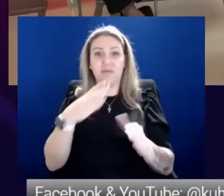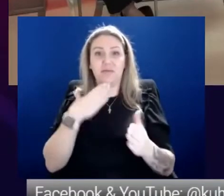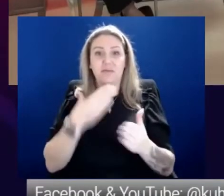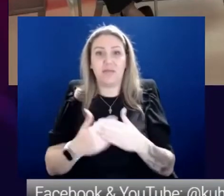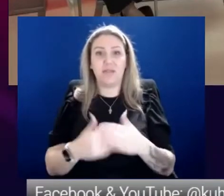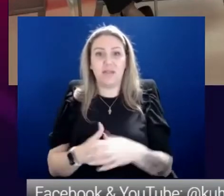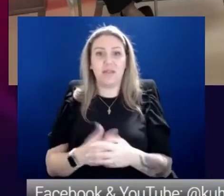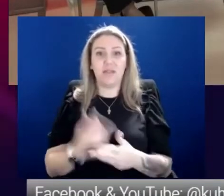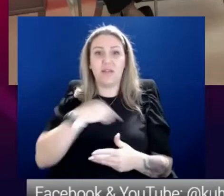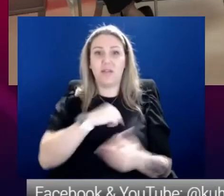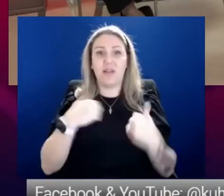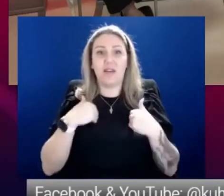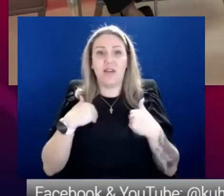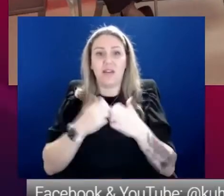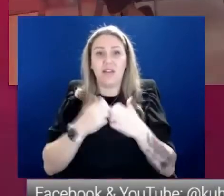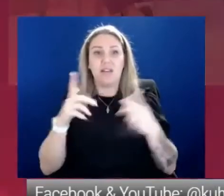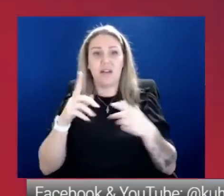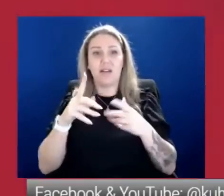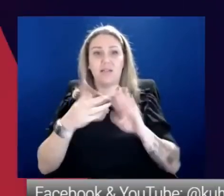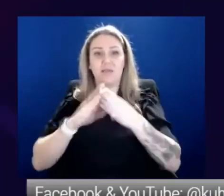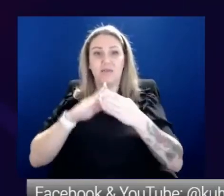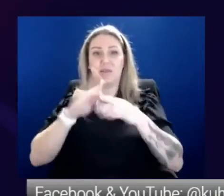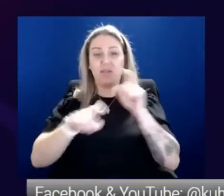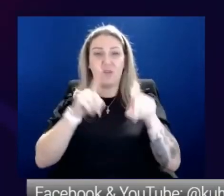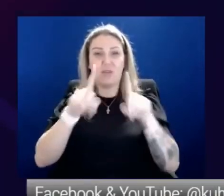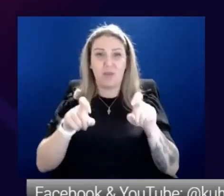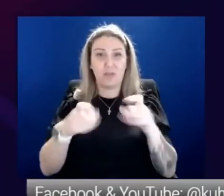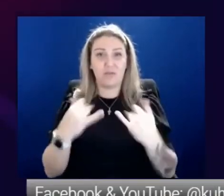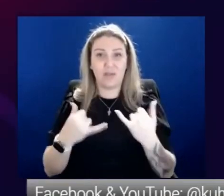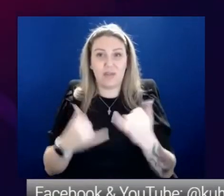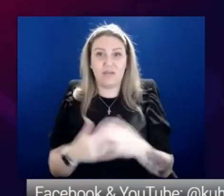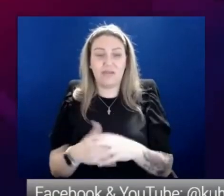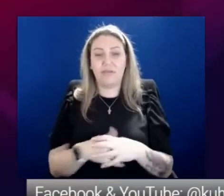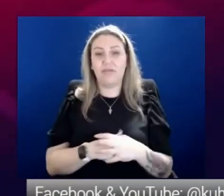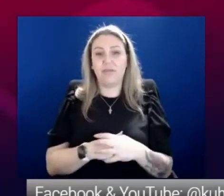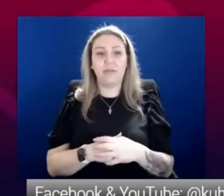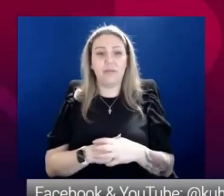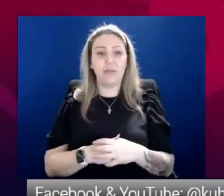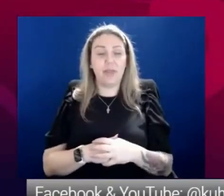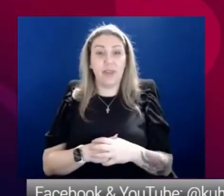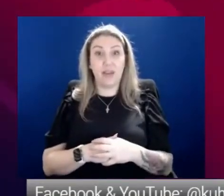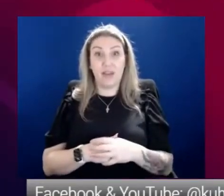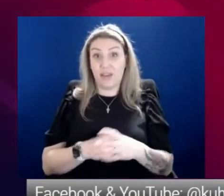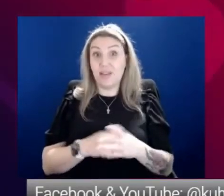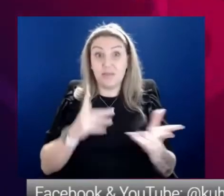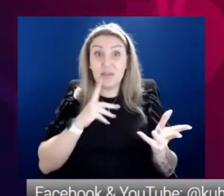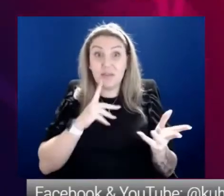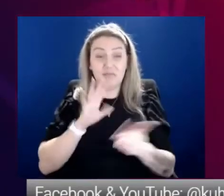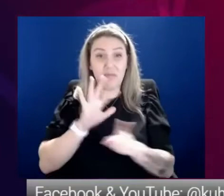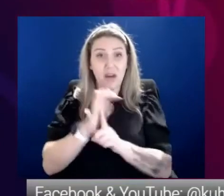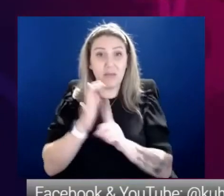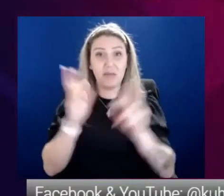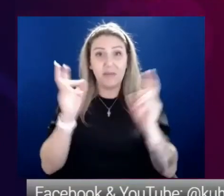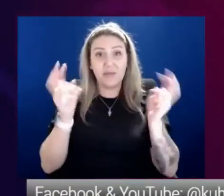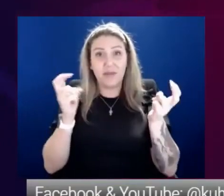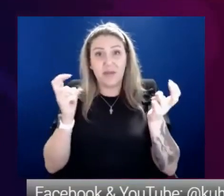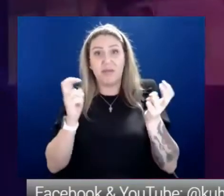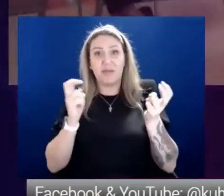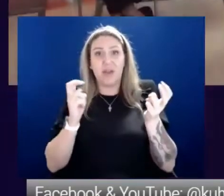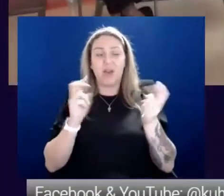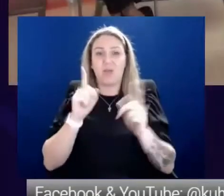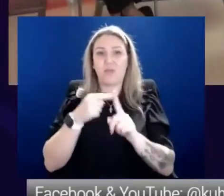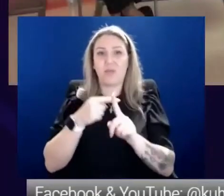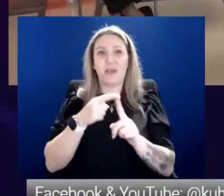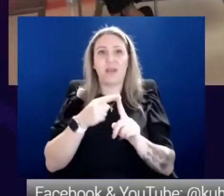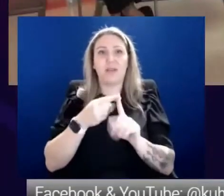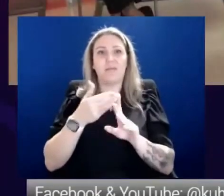community questions right now, so I want to get to those because this has been a hot button issue. We've been, ever since the promo for this